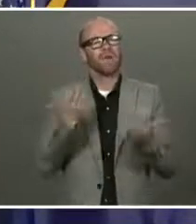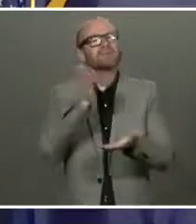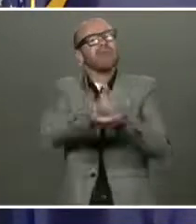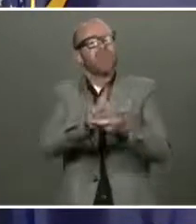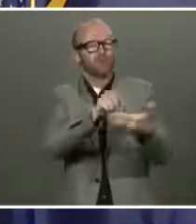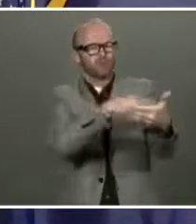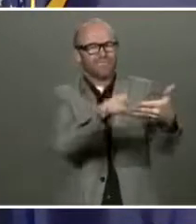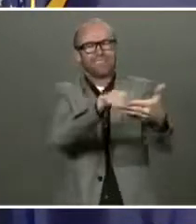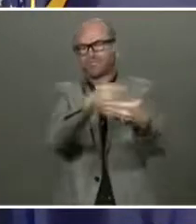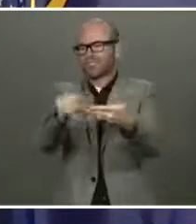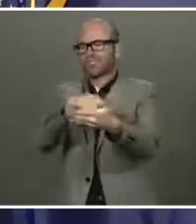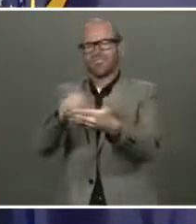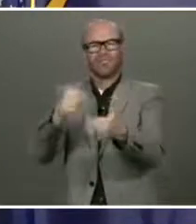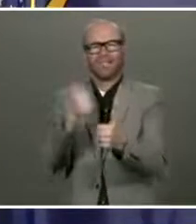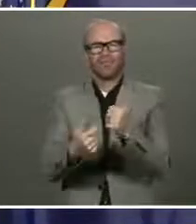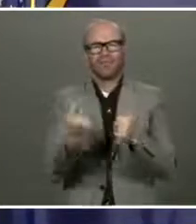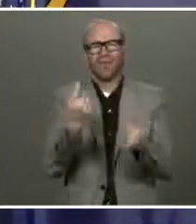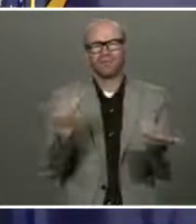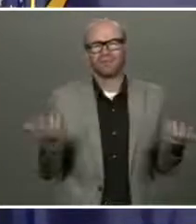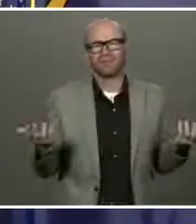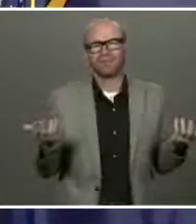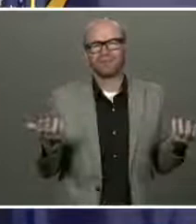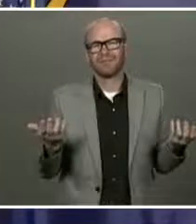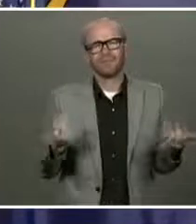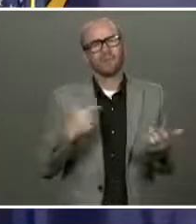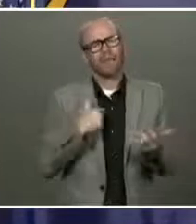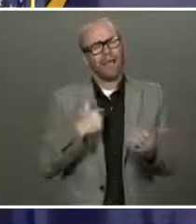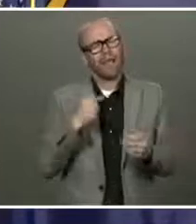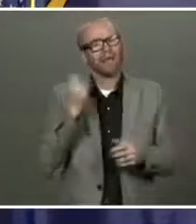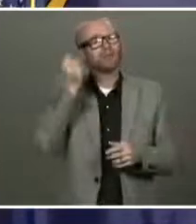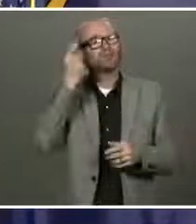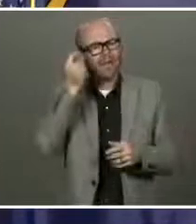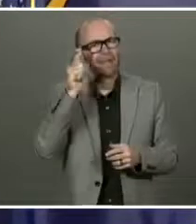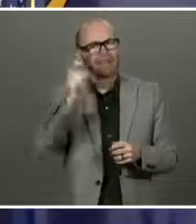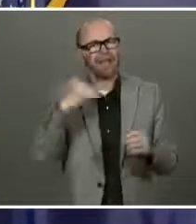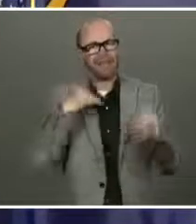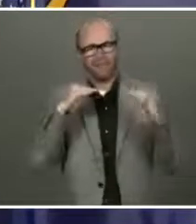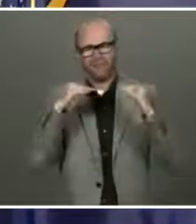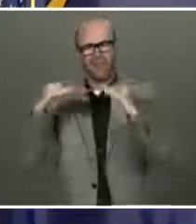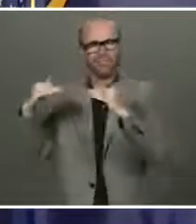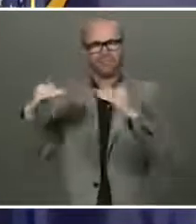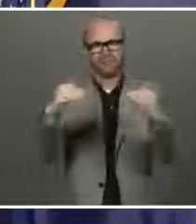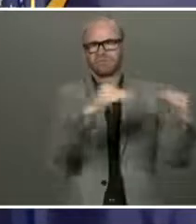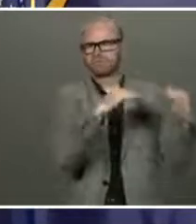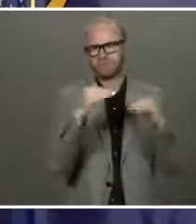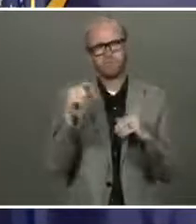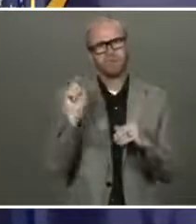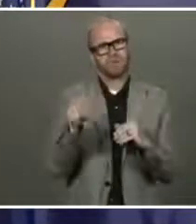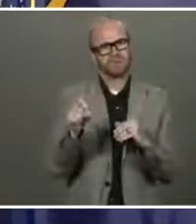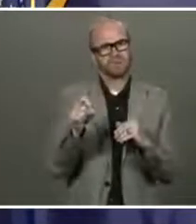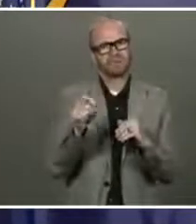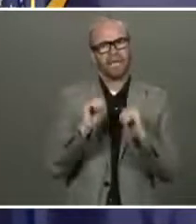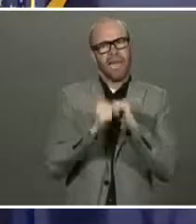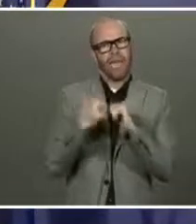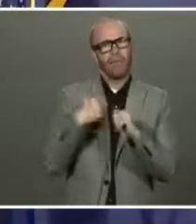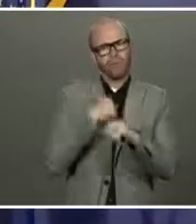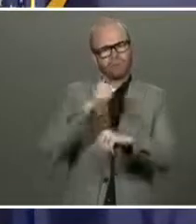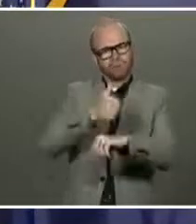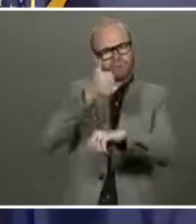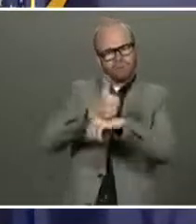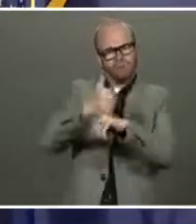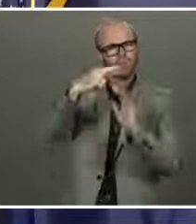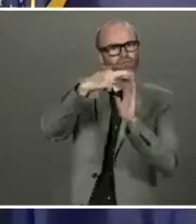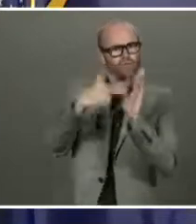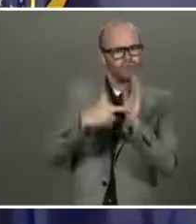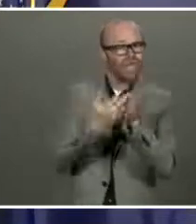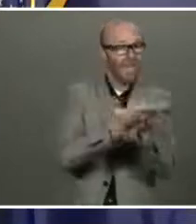people. I appreciate that there has to be fairness in the way that we administer the rules, and everyone has to